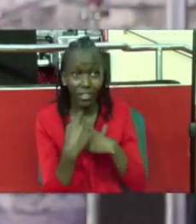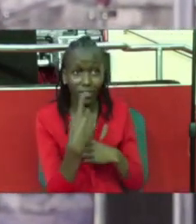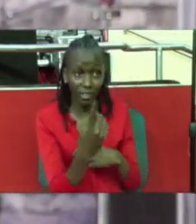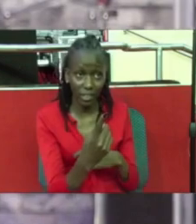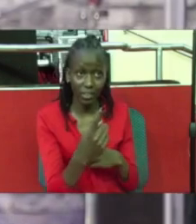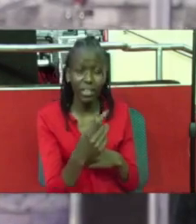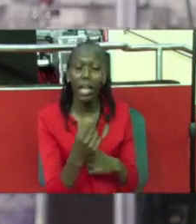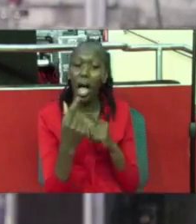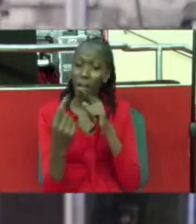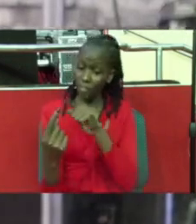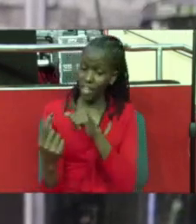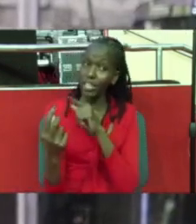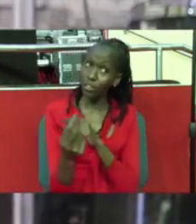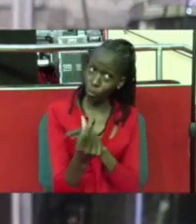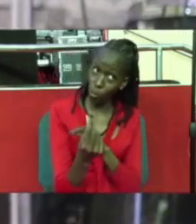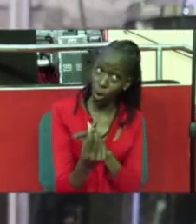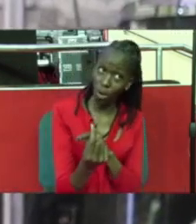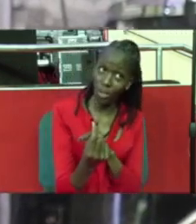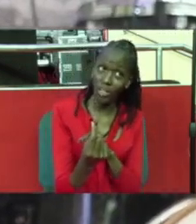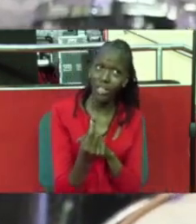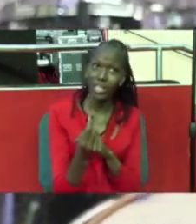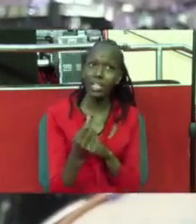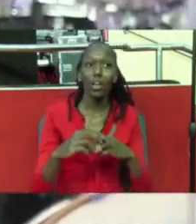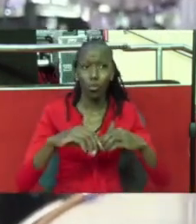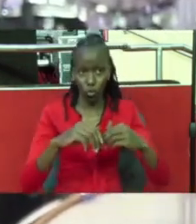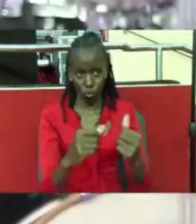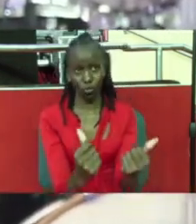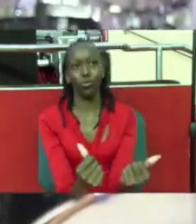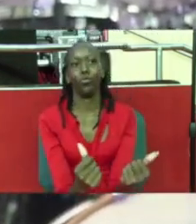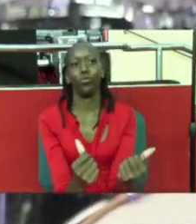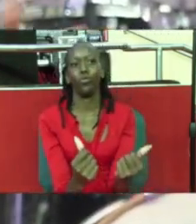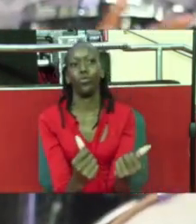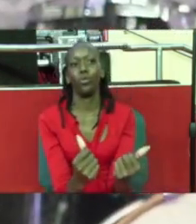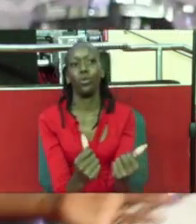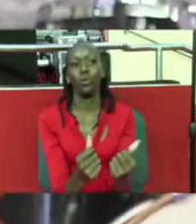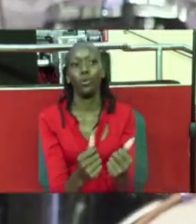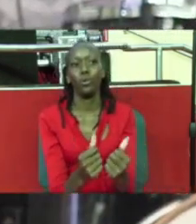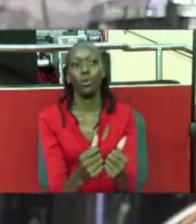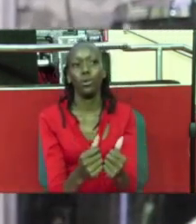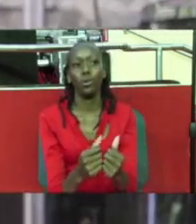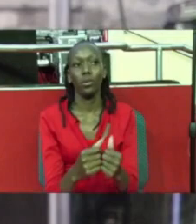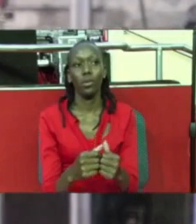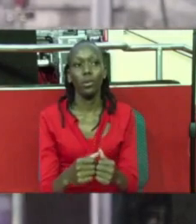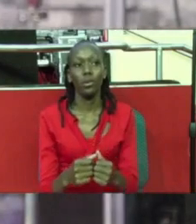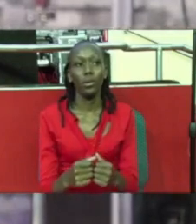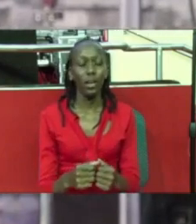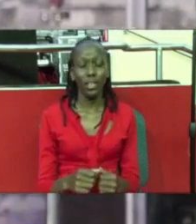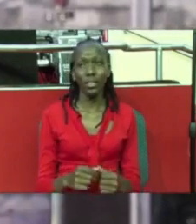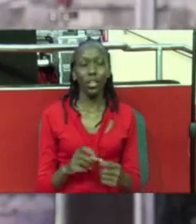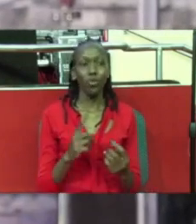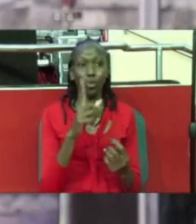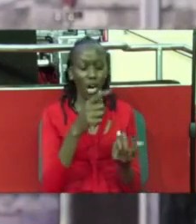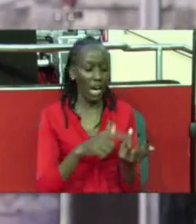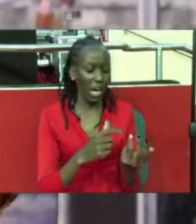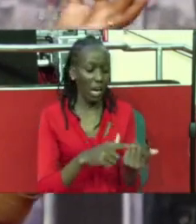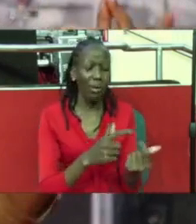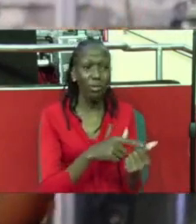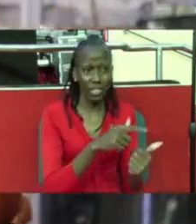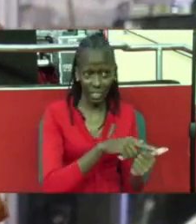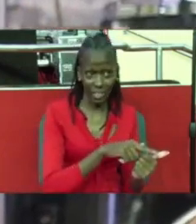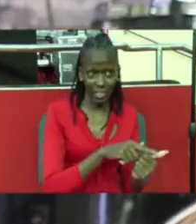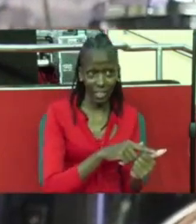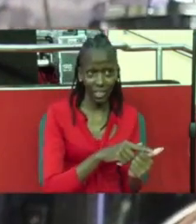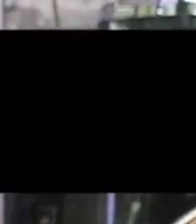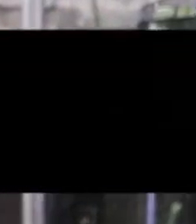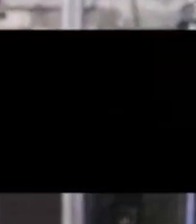your solution. Na nabii anasema kwamba hiyo kidogo pana suluhu yake. And you're doing your mathematics and calculations. Na unafanya hesabu zako.